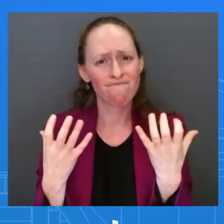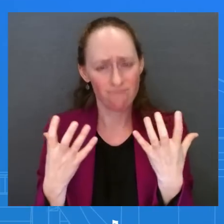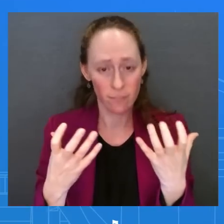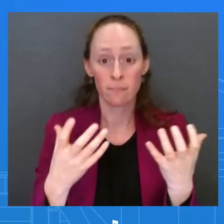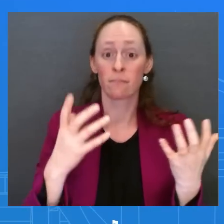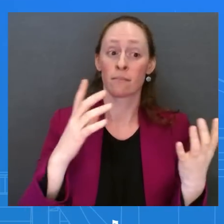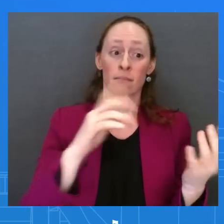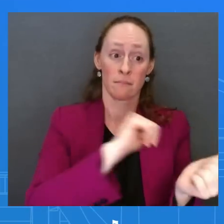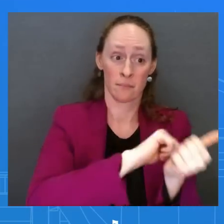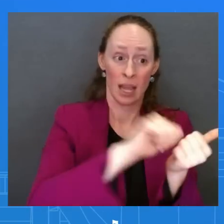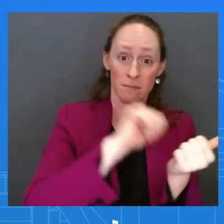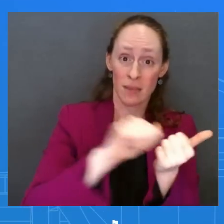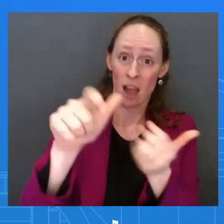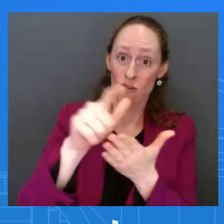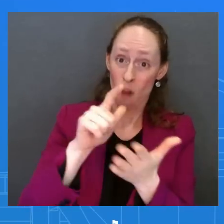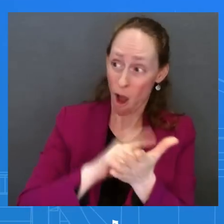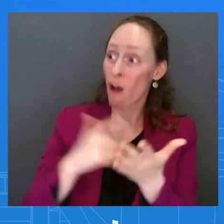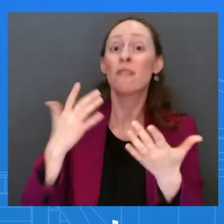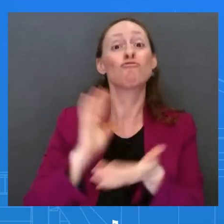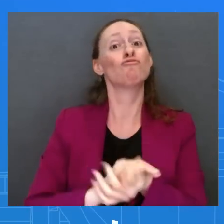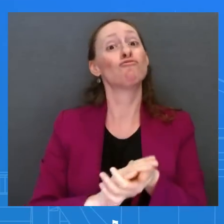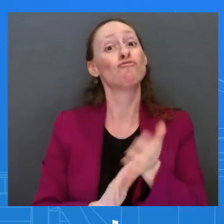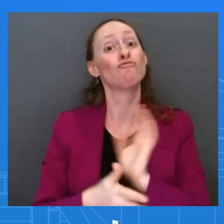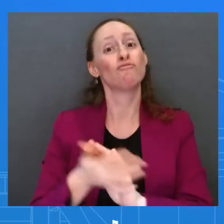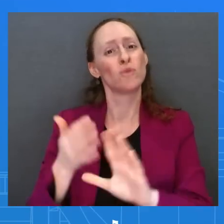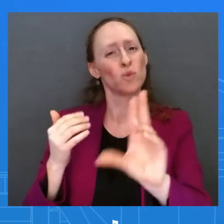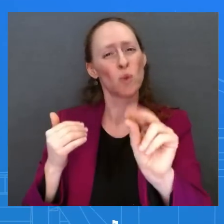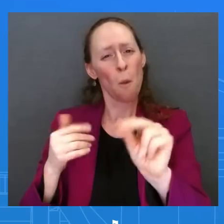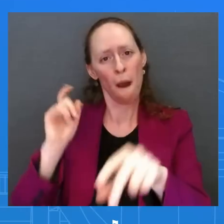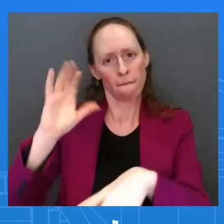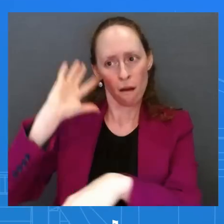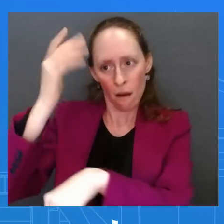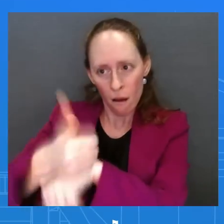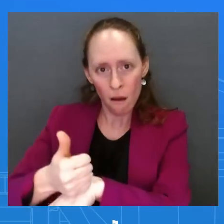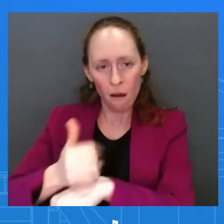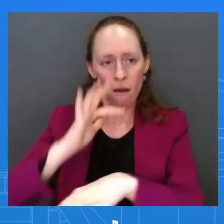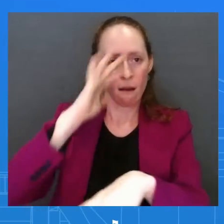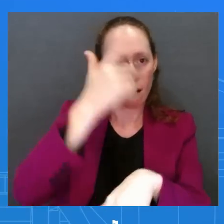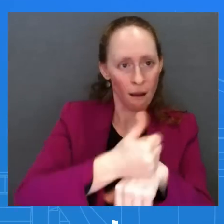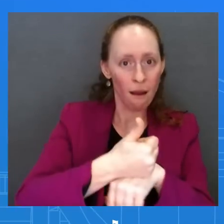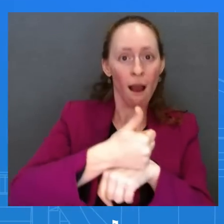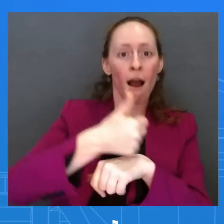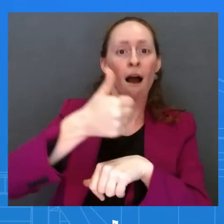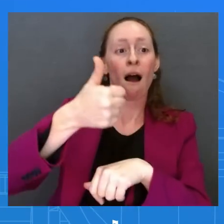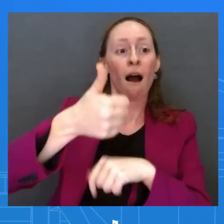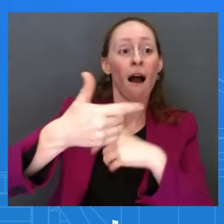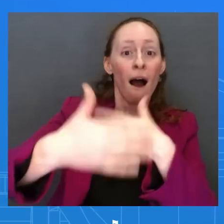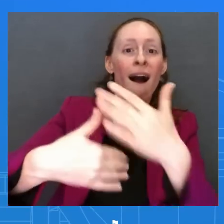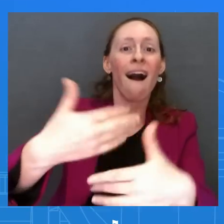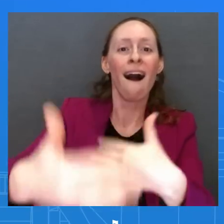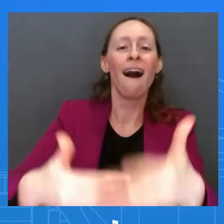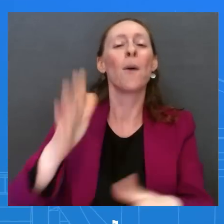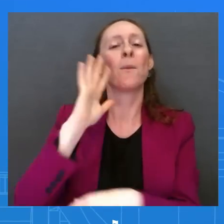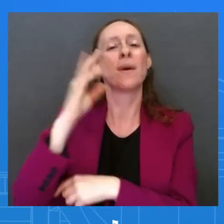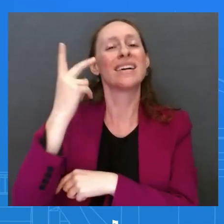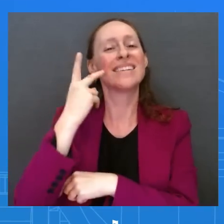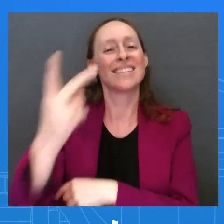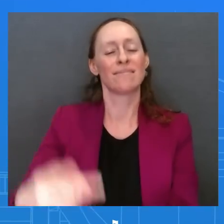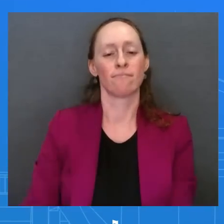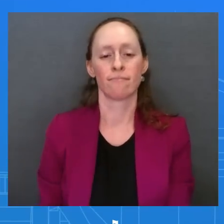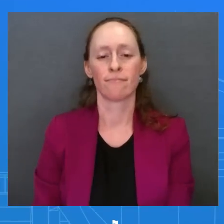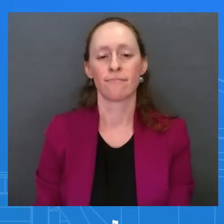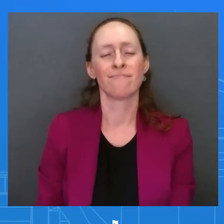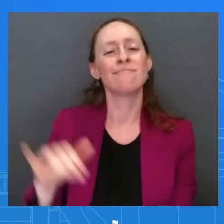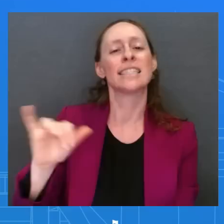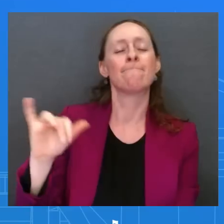now law. The bipartisan infrastructure legislation, when you think about the CHIPS and Science Act, when you think about the